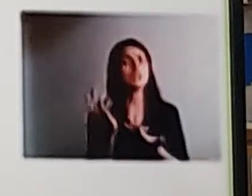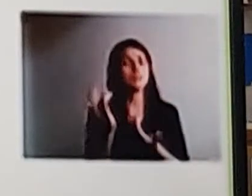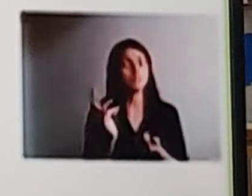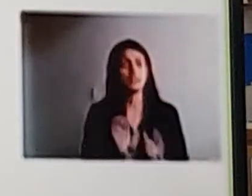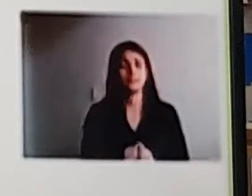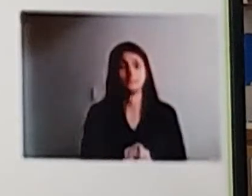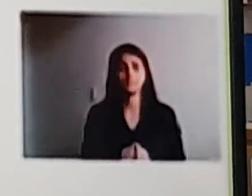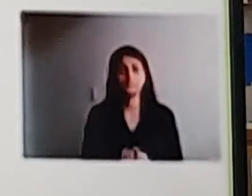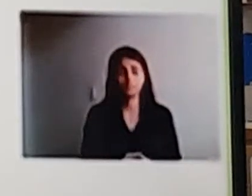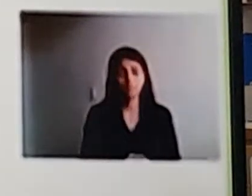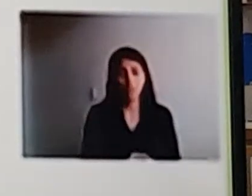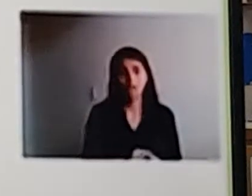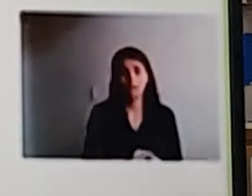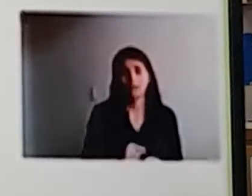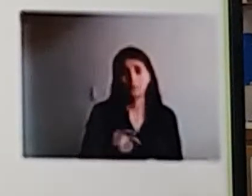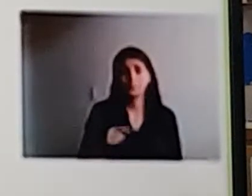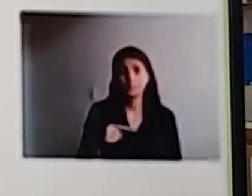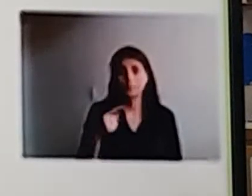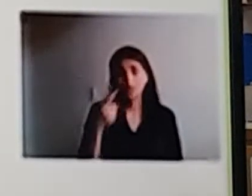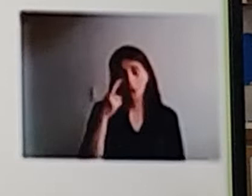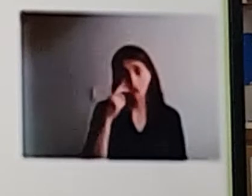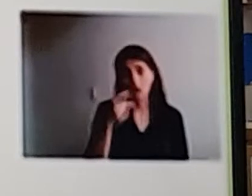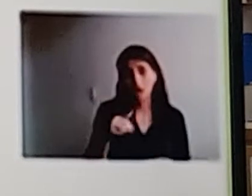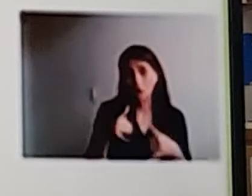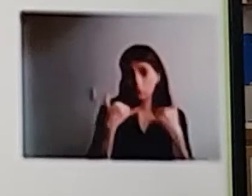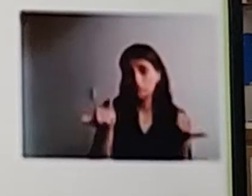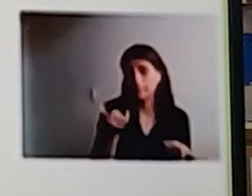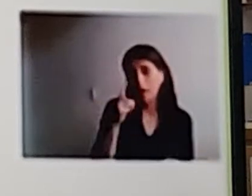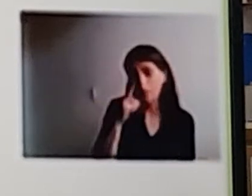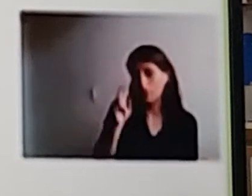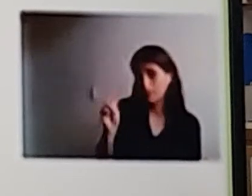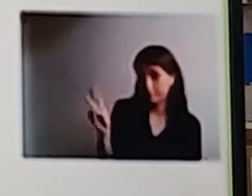As you see here, this is a reception area.